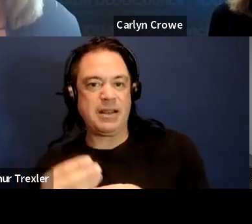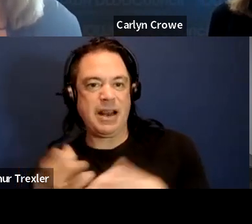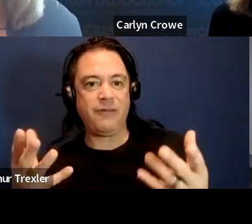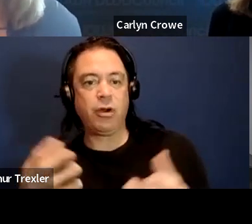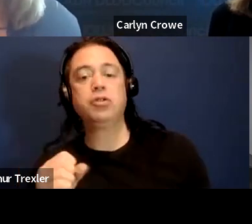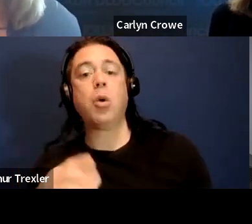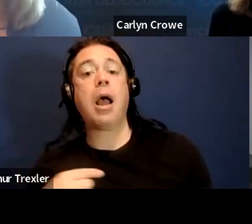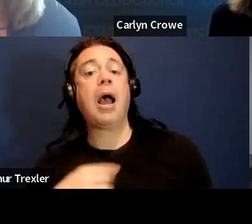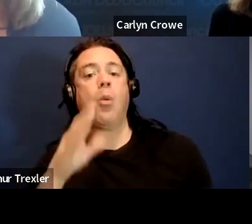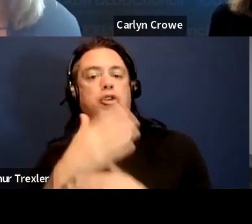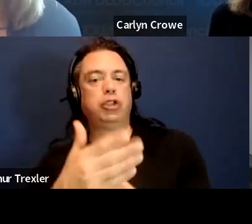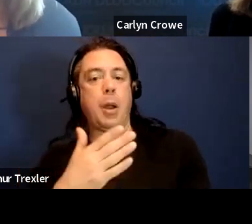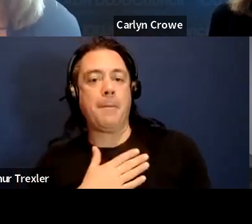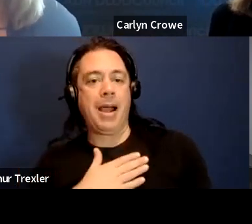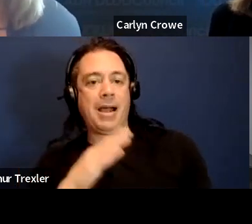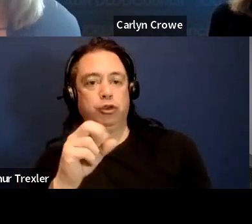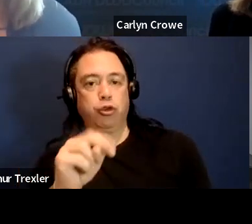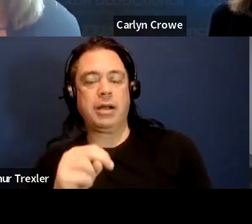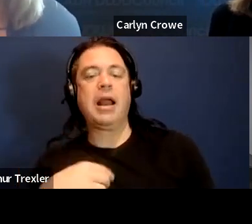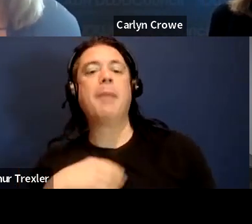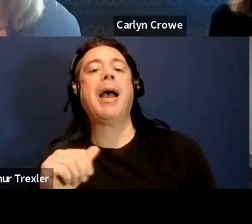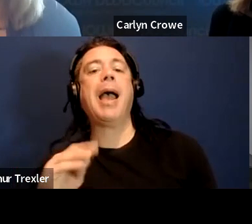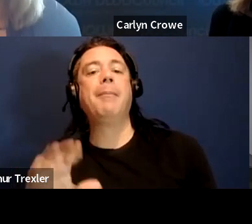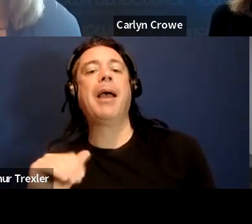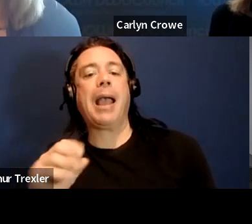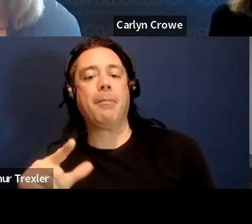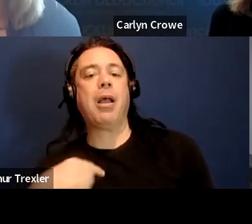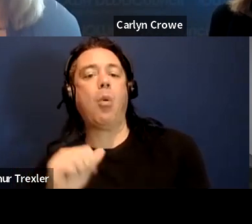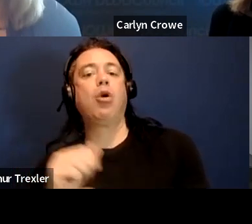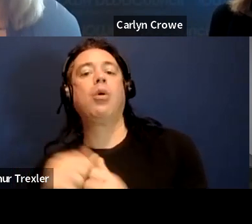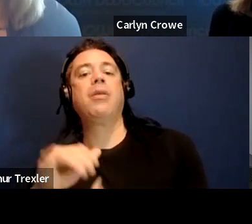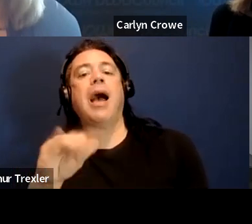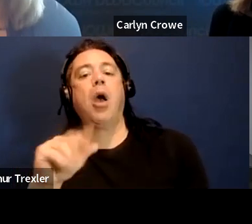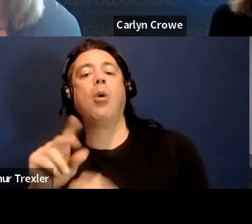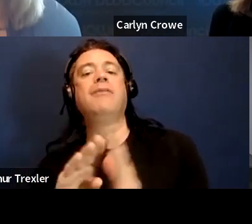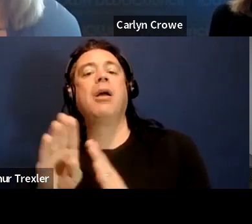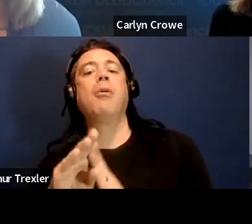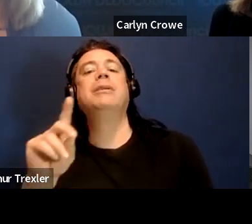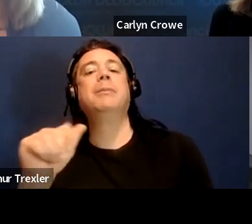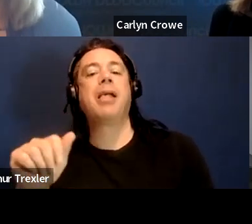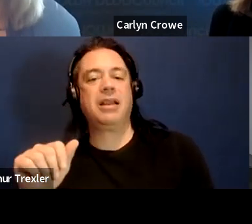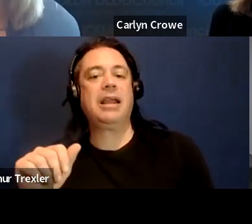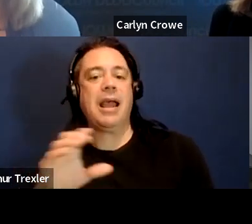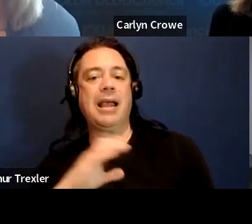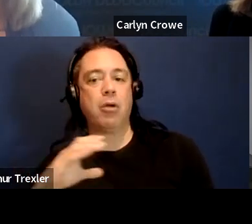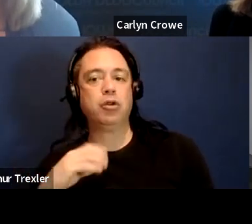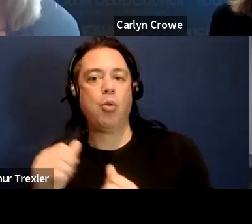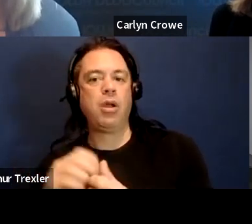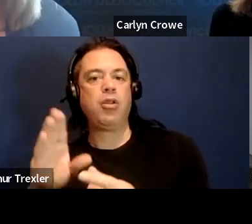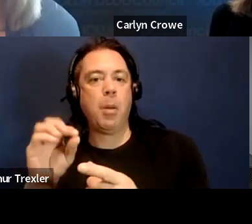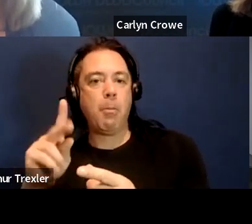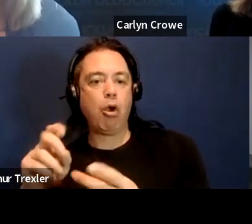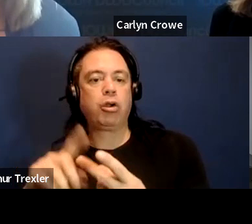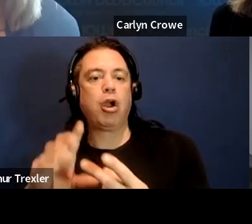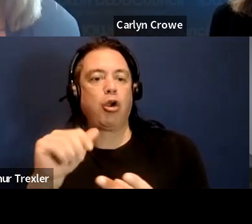So I am going to share my screen. Again, I'm Amy Campbell. I work with the Iowa Developmental Disabilities Council with Brooke and